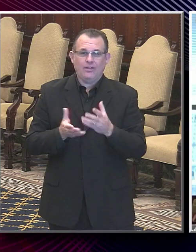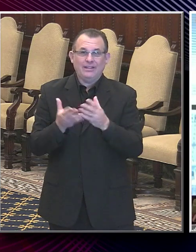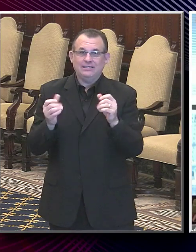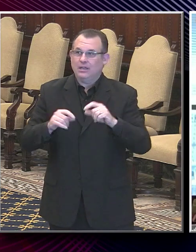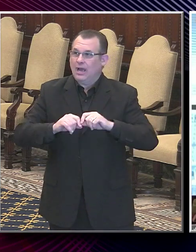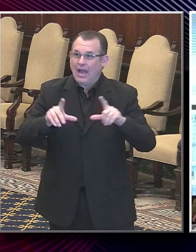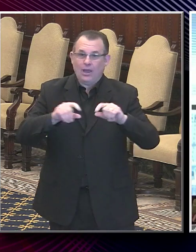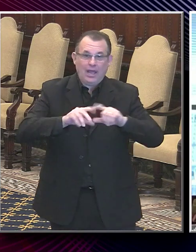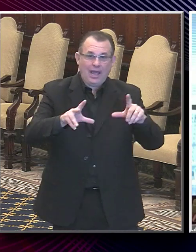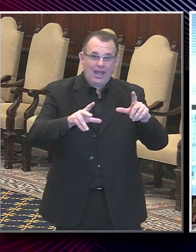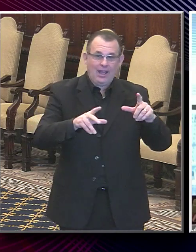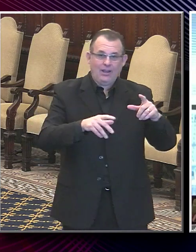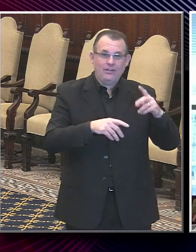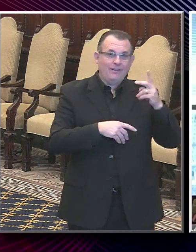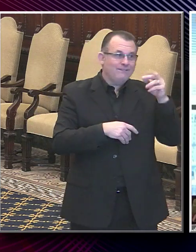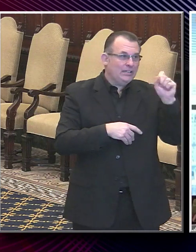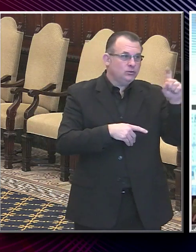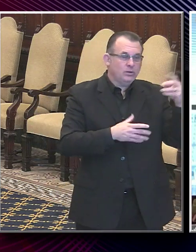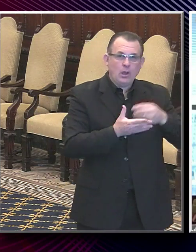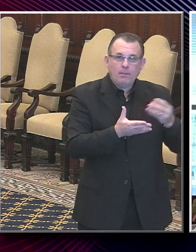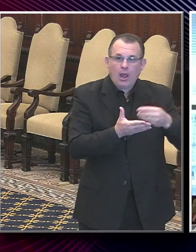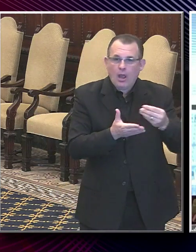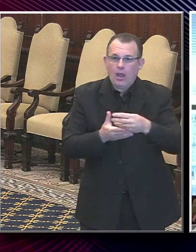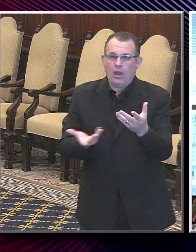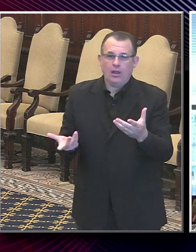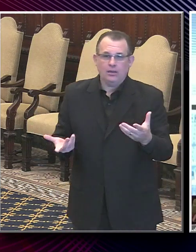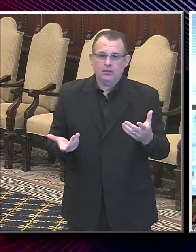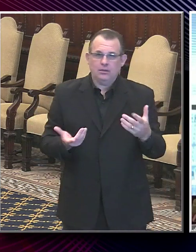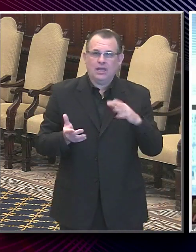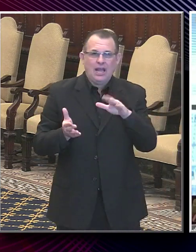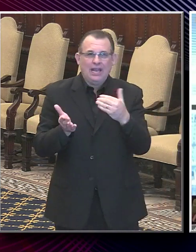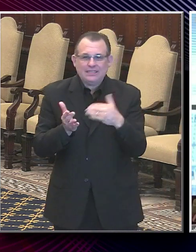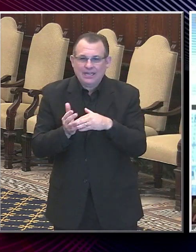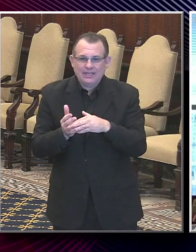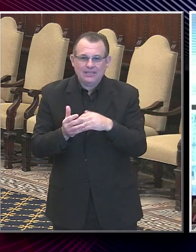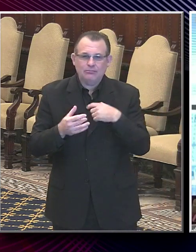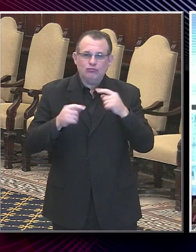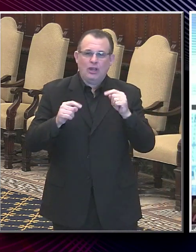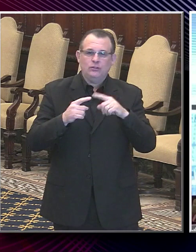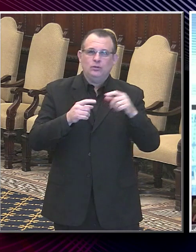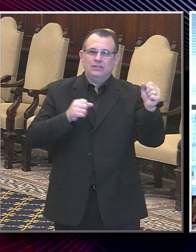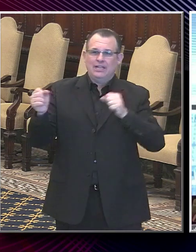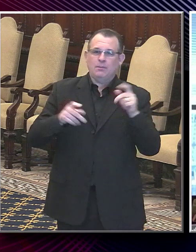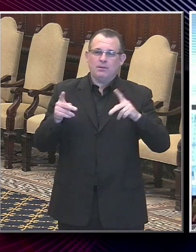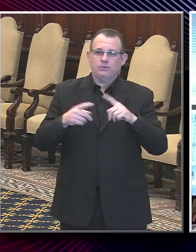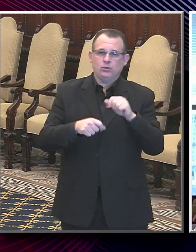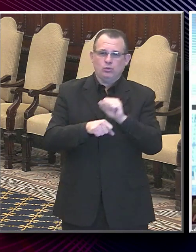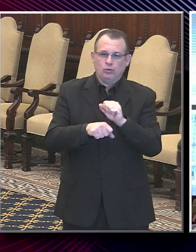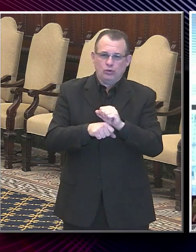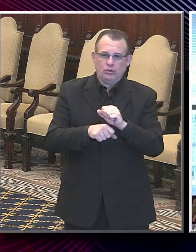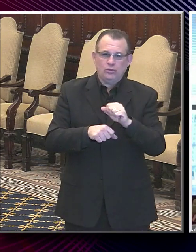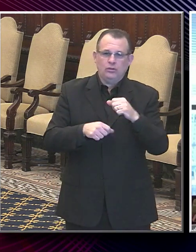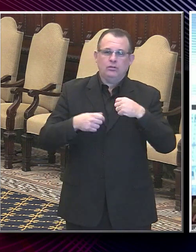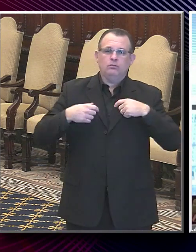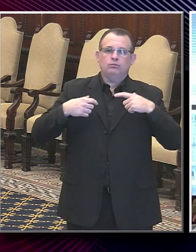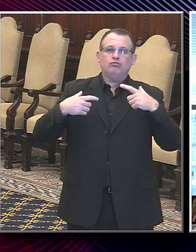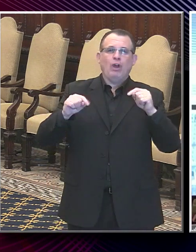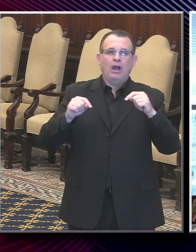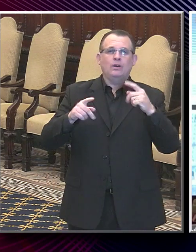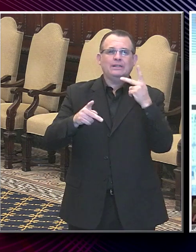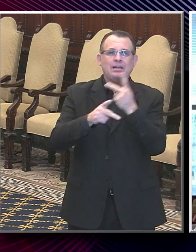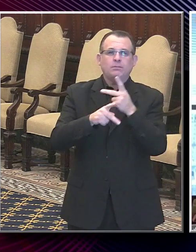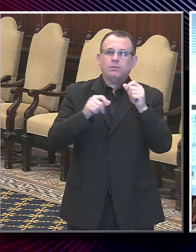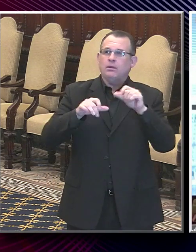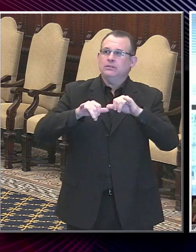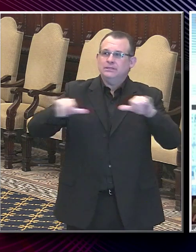So we're prioritizing those functions. We're still also trying to get as many people to work from home as possible and upgrading our technology